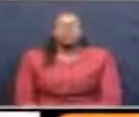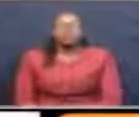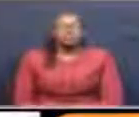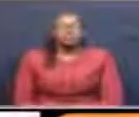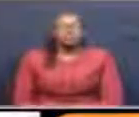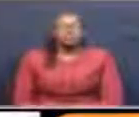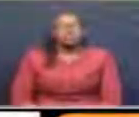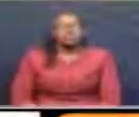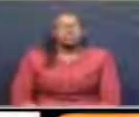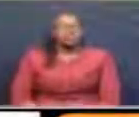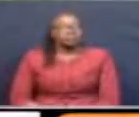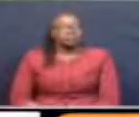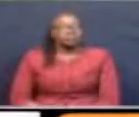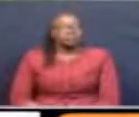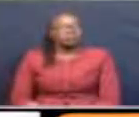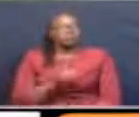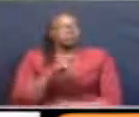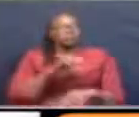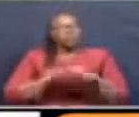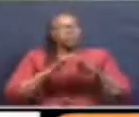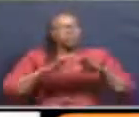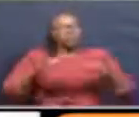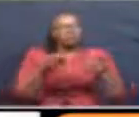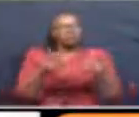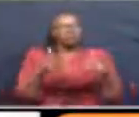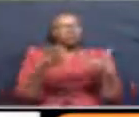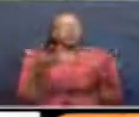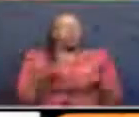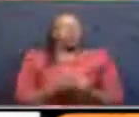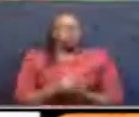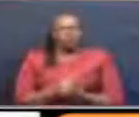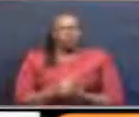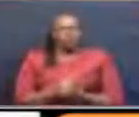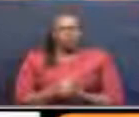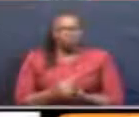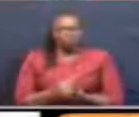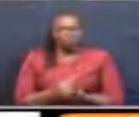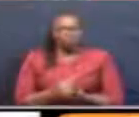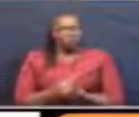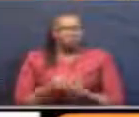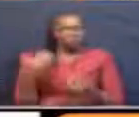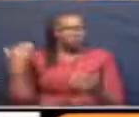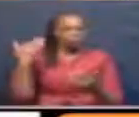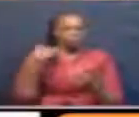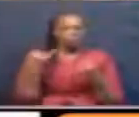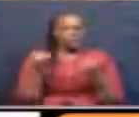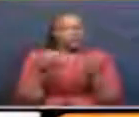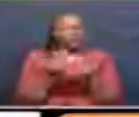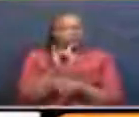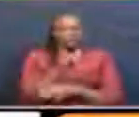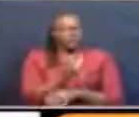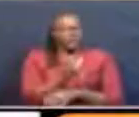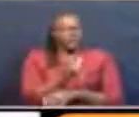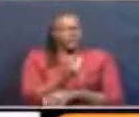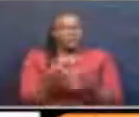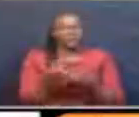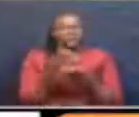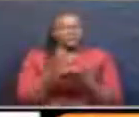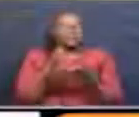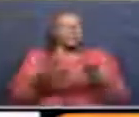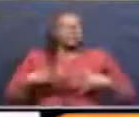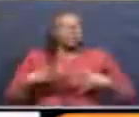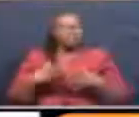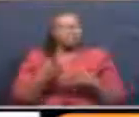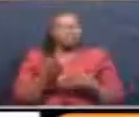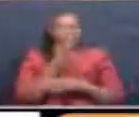differently? How do you get a lasting solution? Because over the years, there's been attempts to handle this. In some areas, you're talking about one area that people never